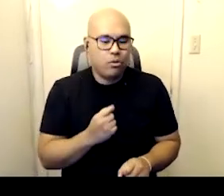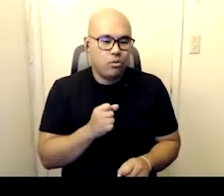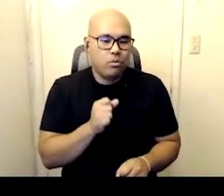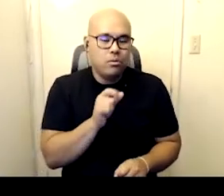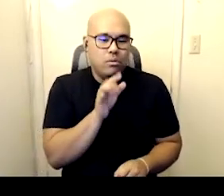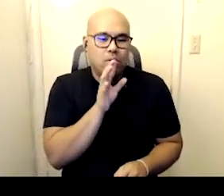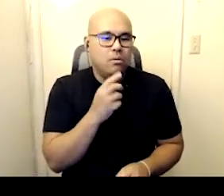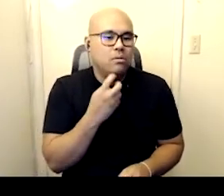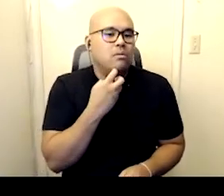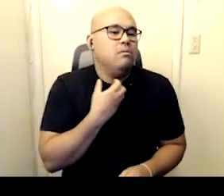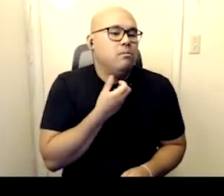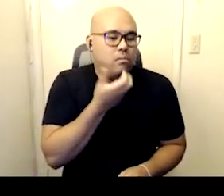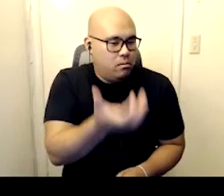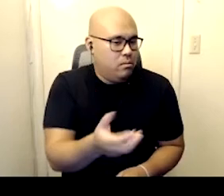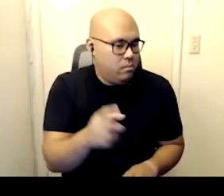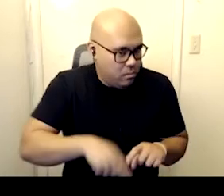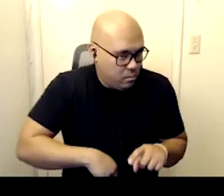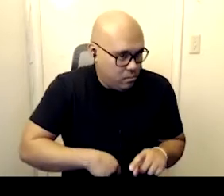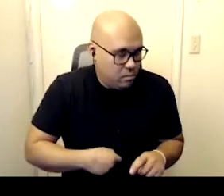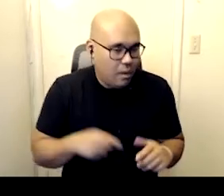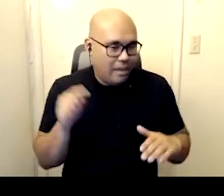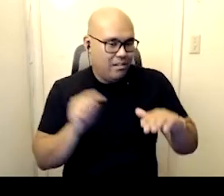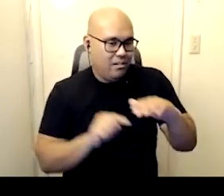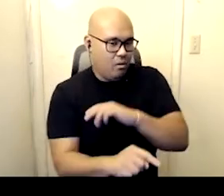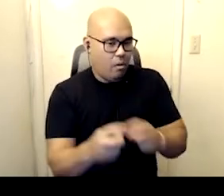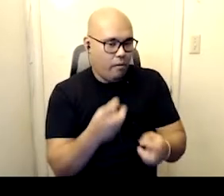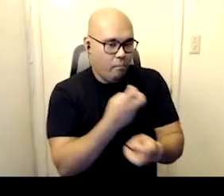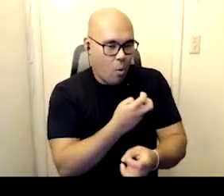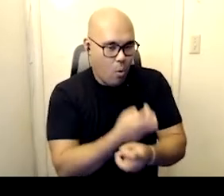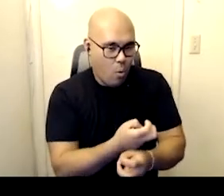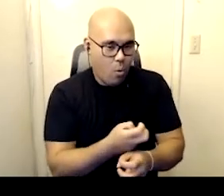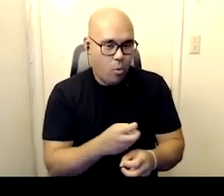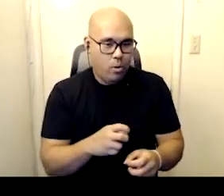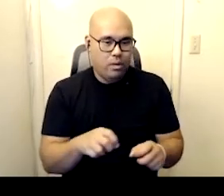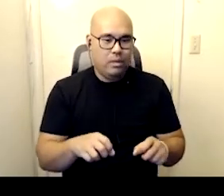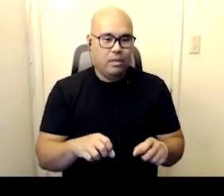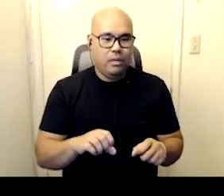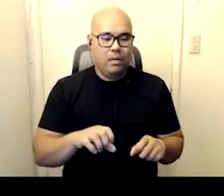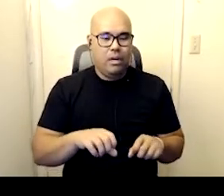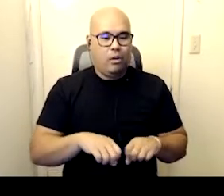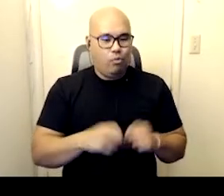loud. A tunnel of bone cracking.